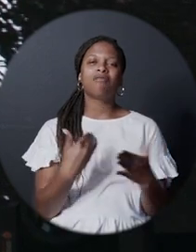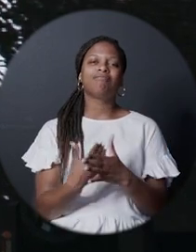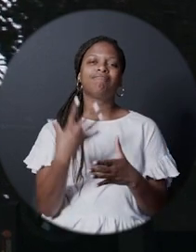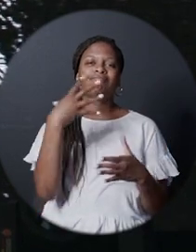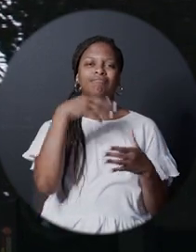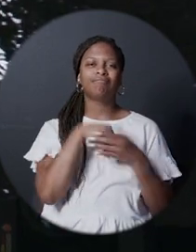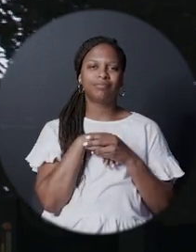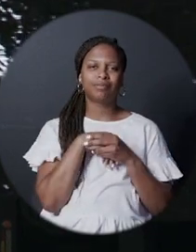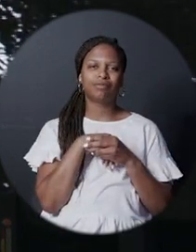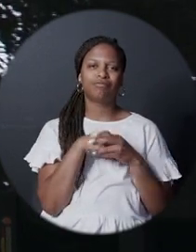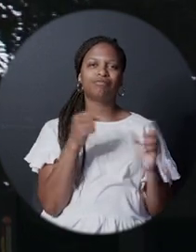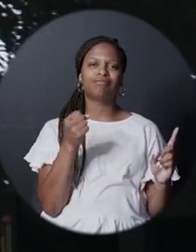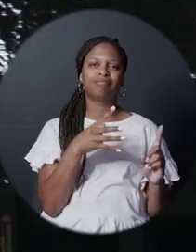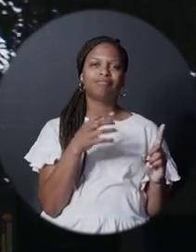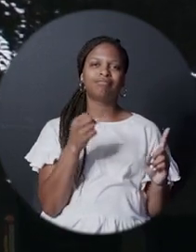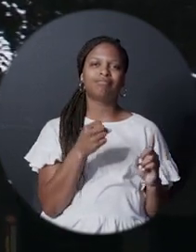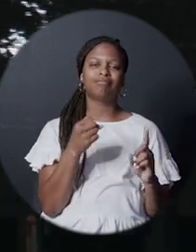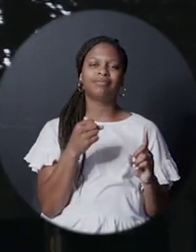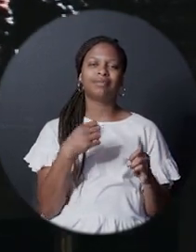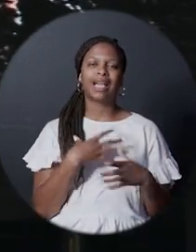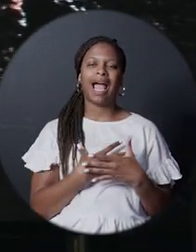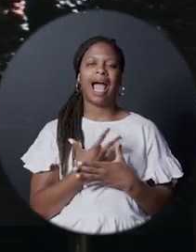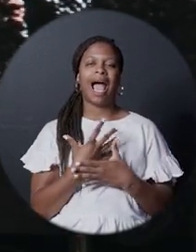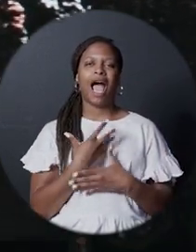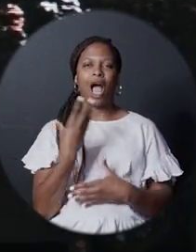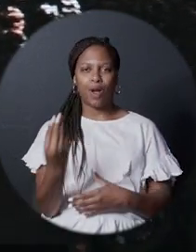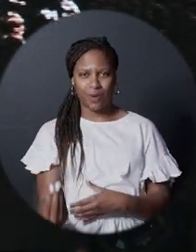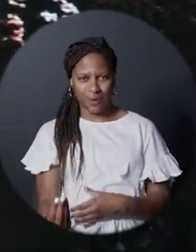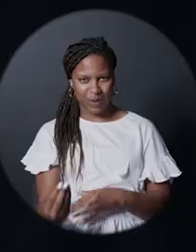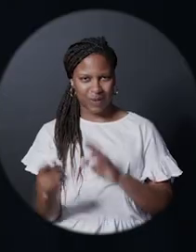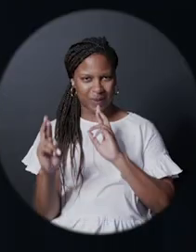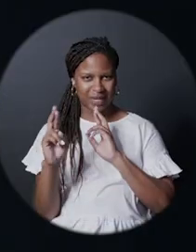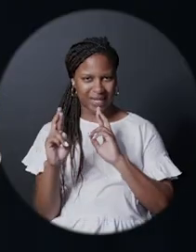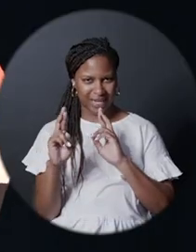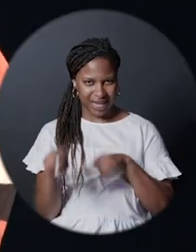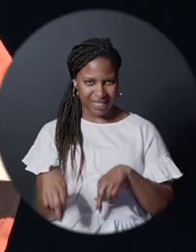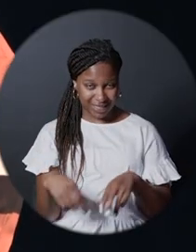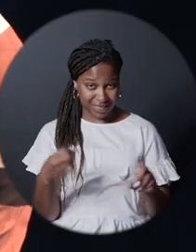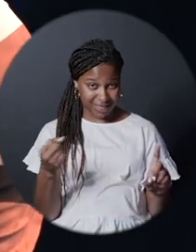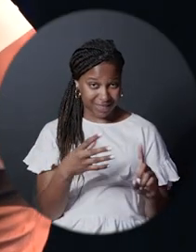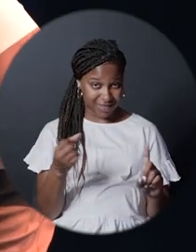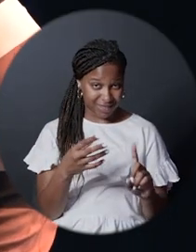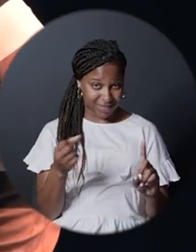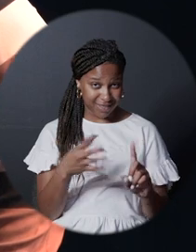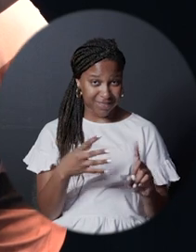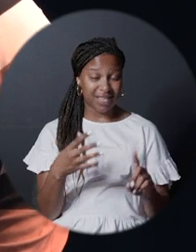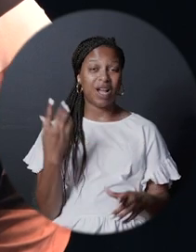And we all have an inner reaction to every message that triggers an outer reaction.